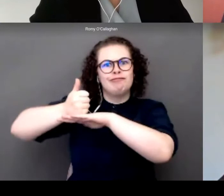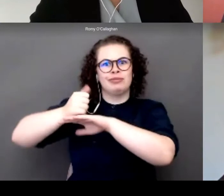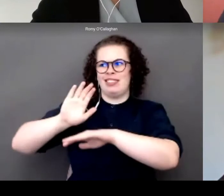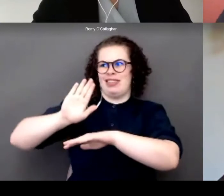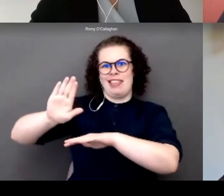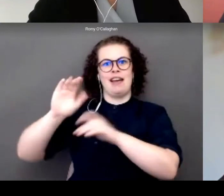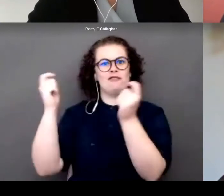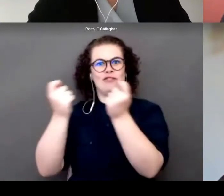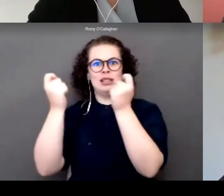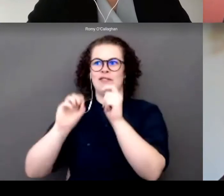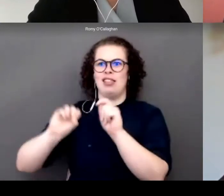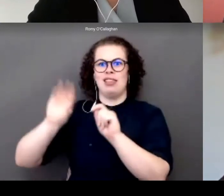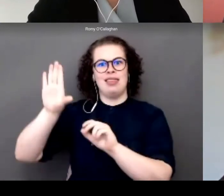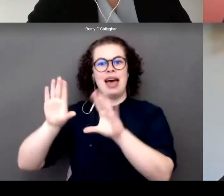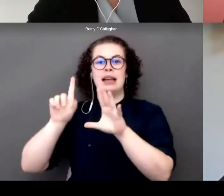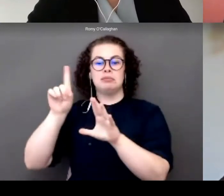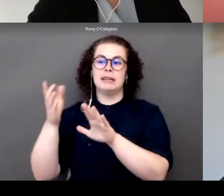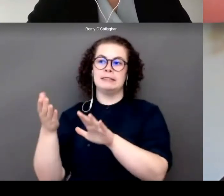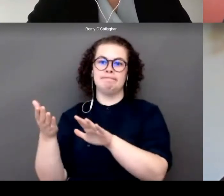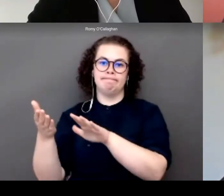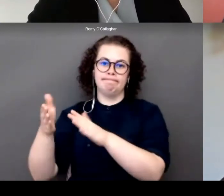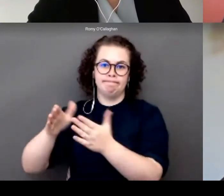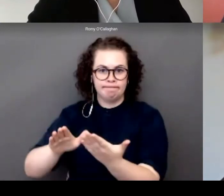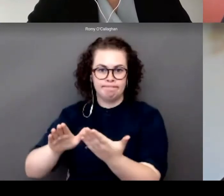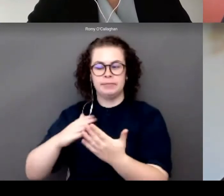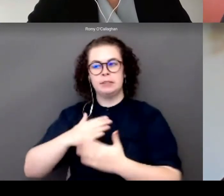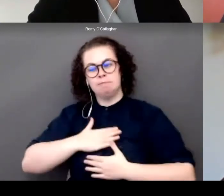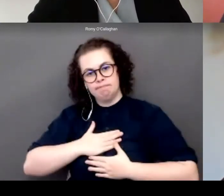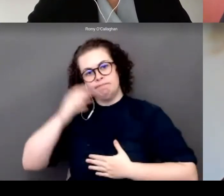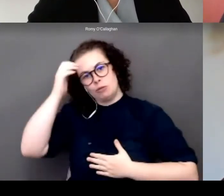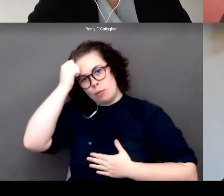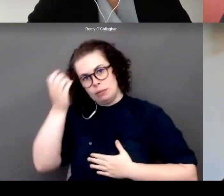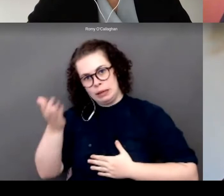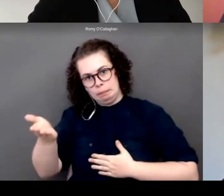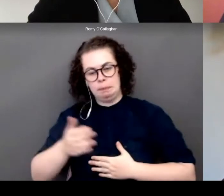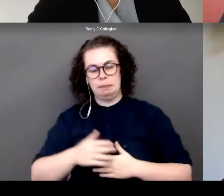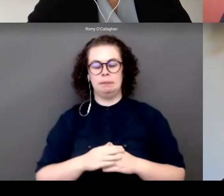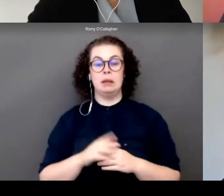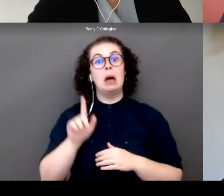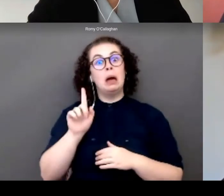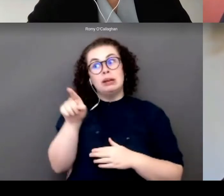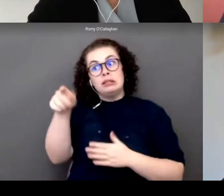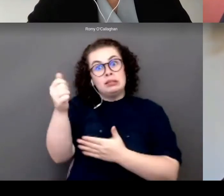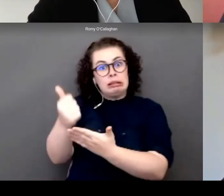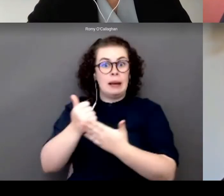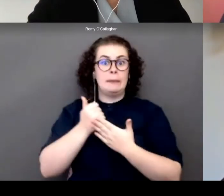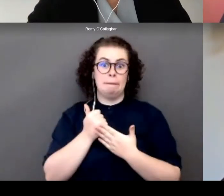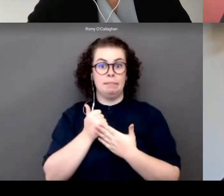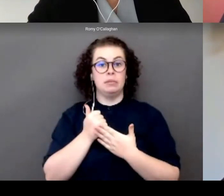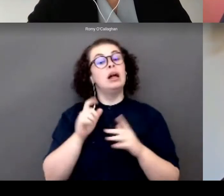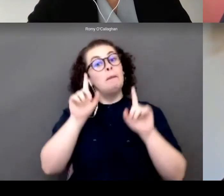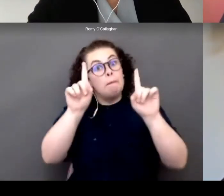When I come to the elements that can be transferred or can be replicated, there is no such thing that you can replicate